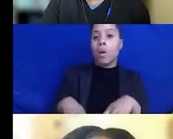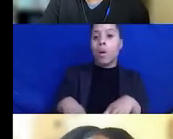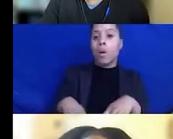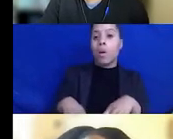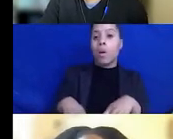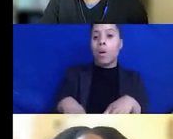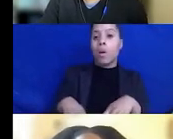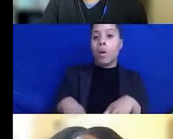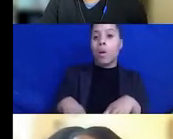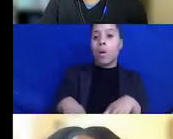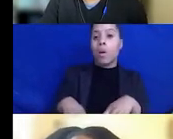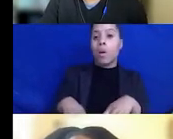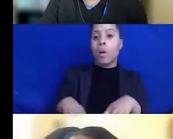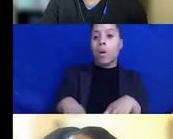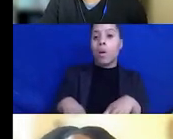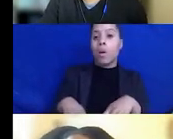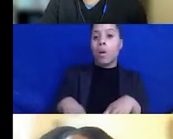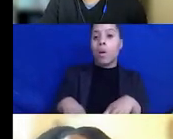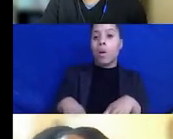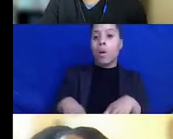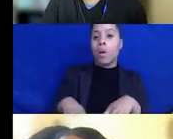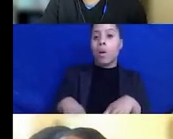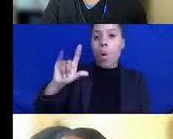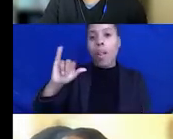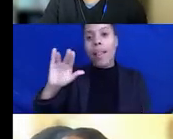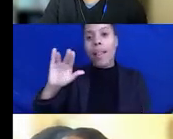stalker, spy, okay.